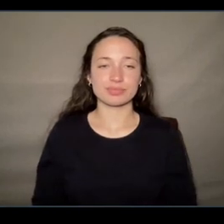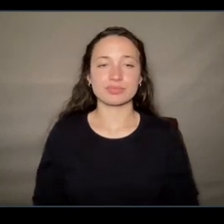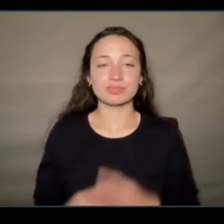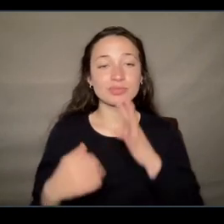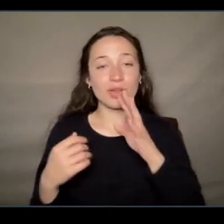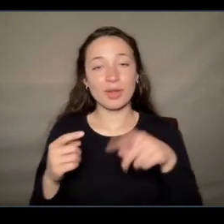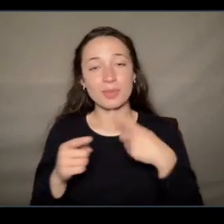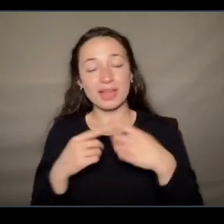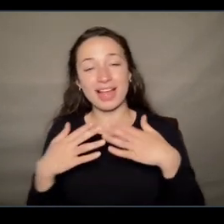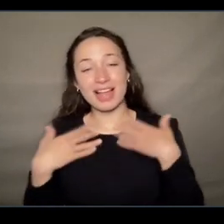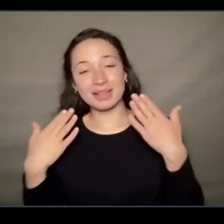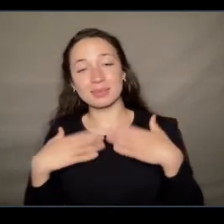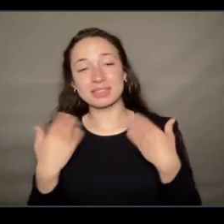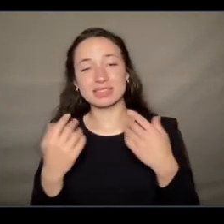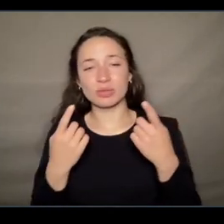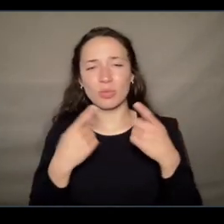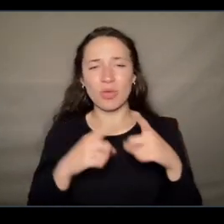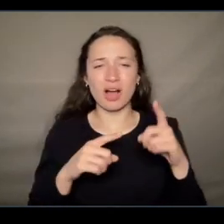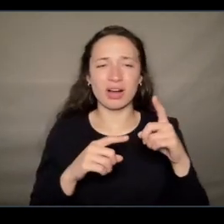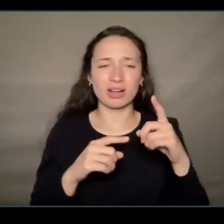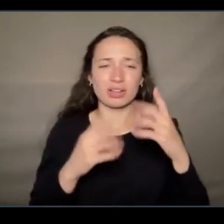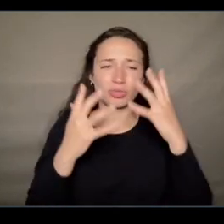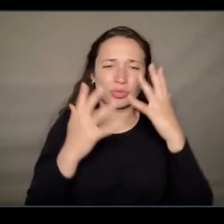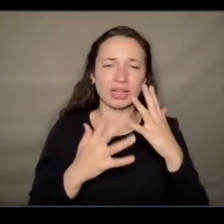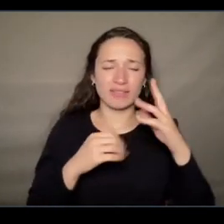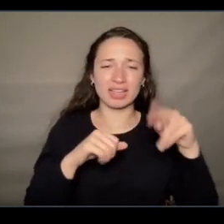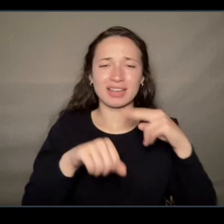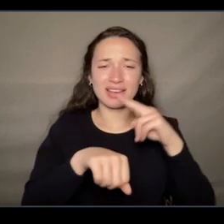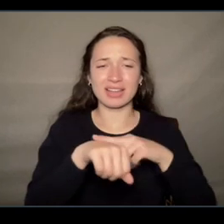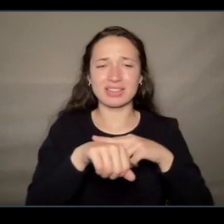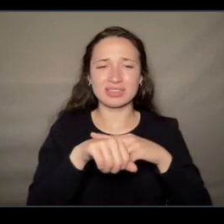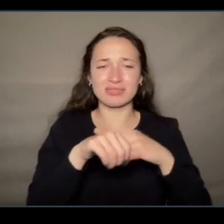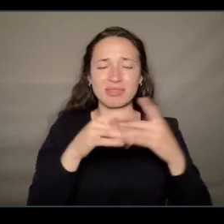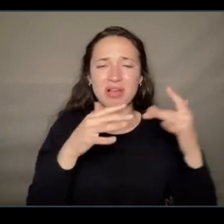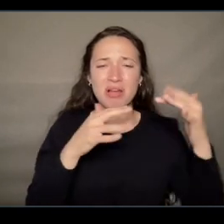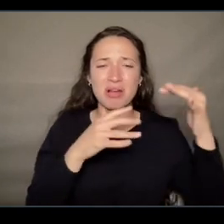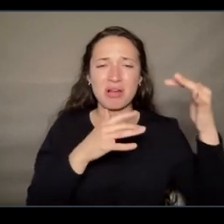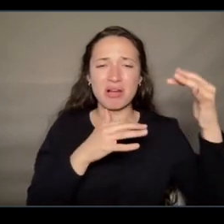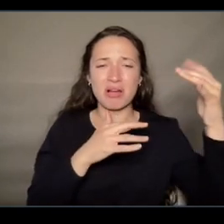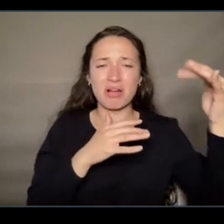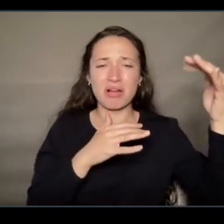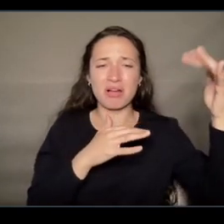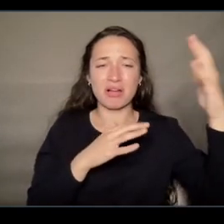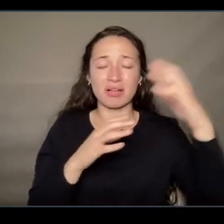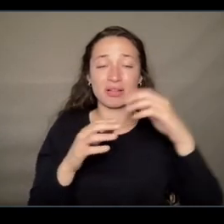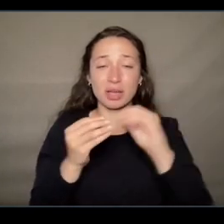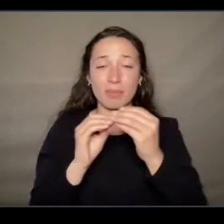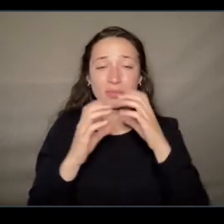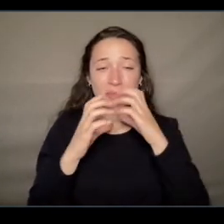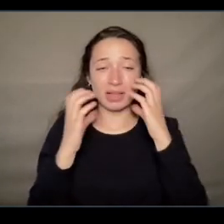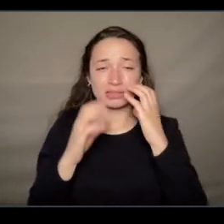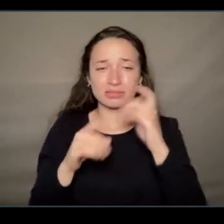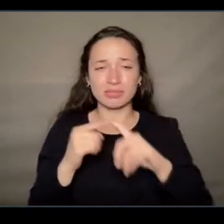We talk about happiness while the grief of nations far exceeds the number of its